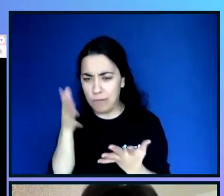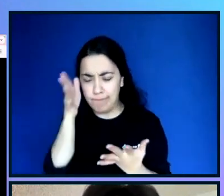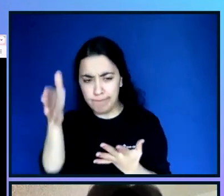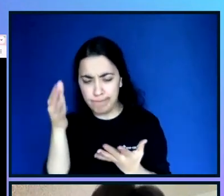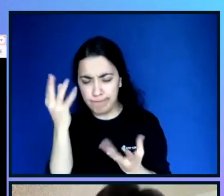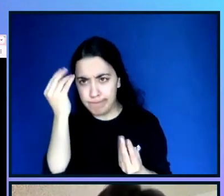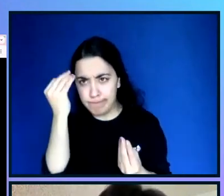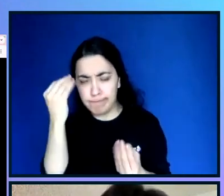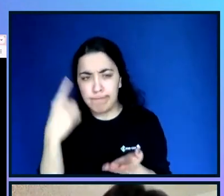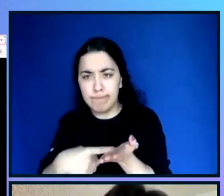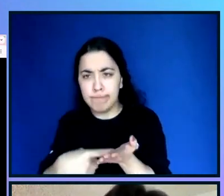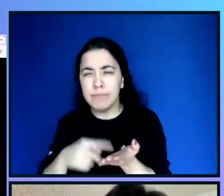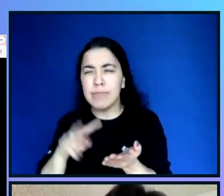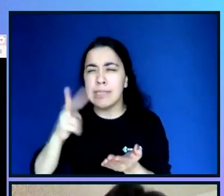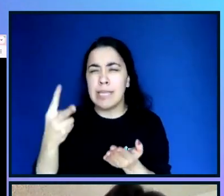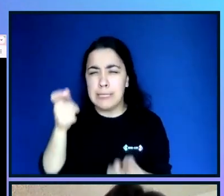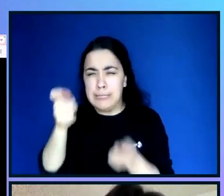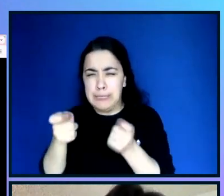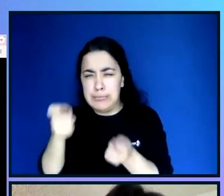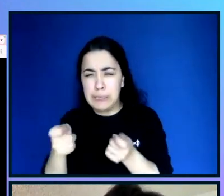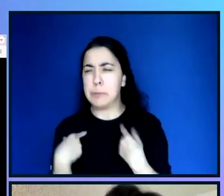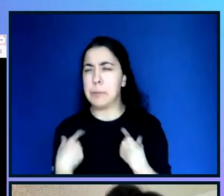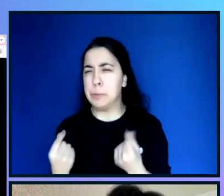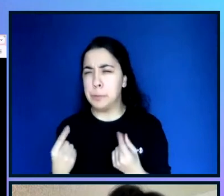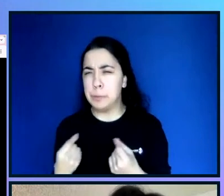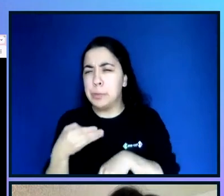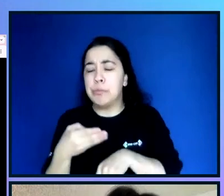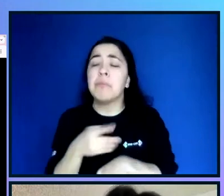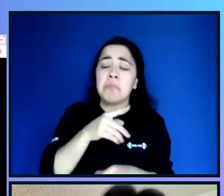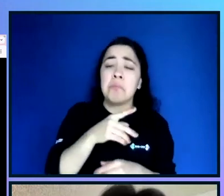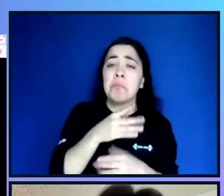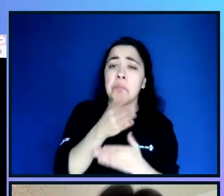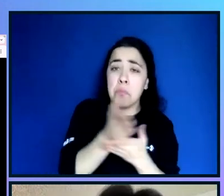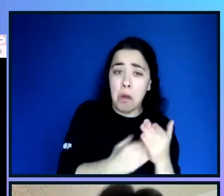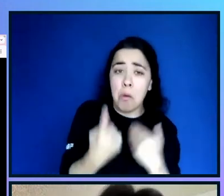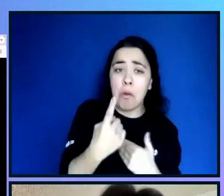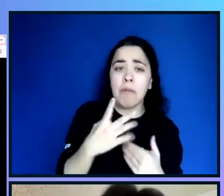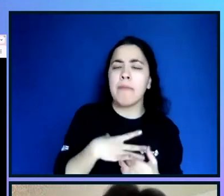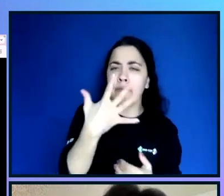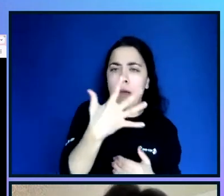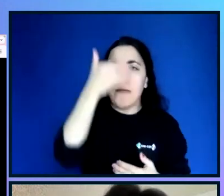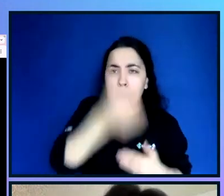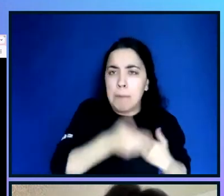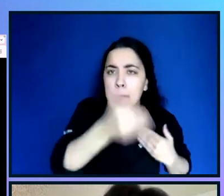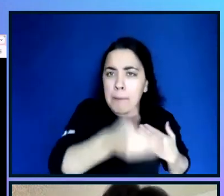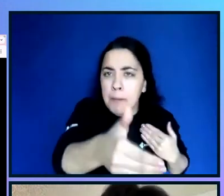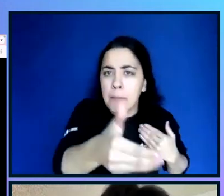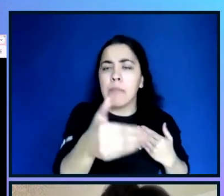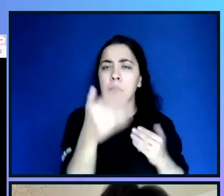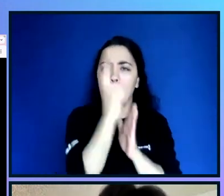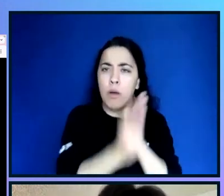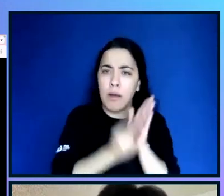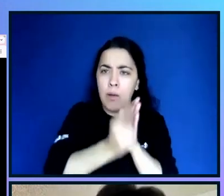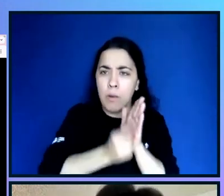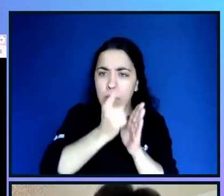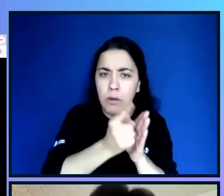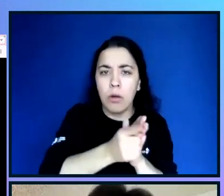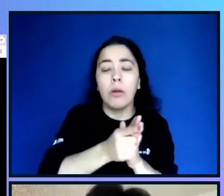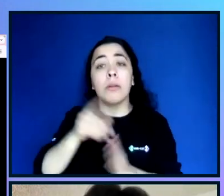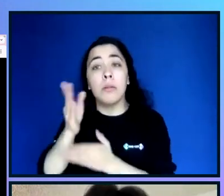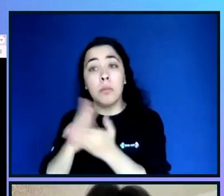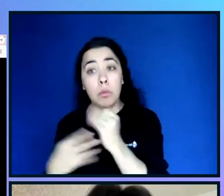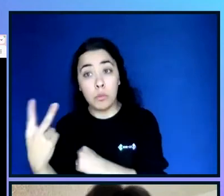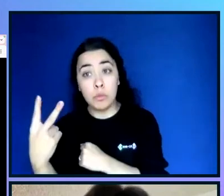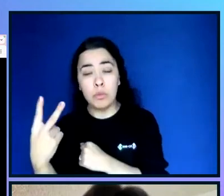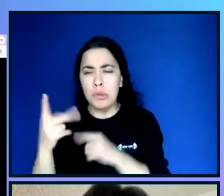iterating on a second version of this. While version 1 had 5 consecutive sessions at 1 hour each, version 2 had 4 sessions